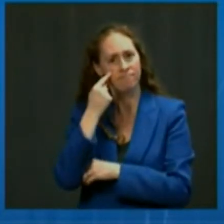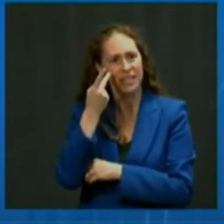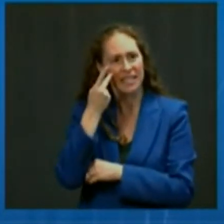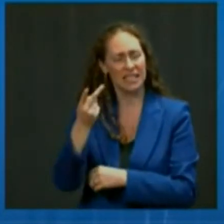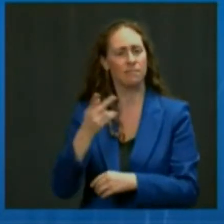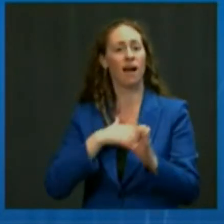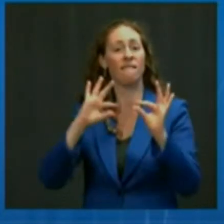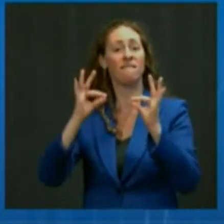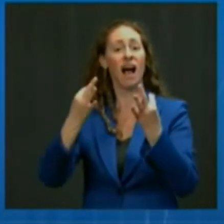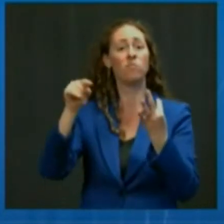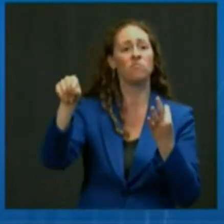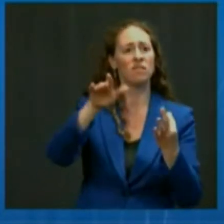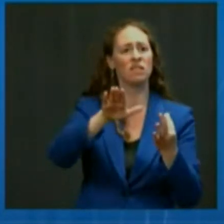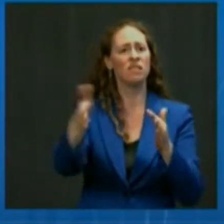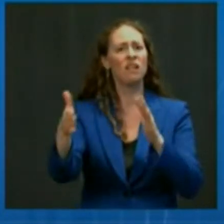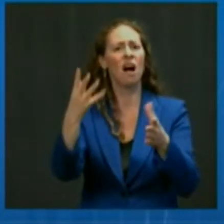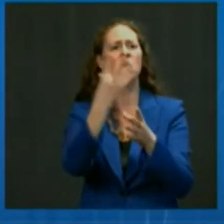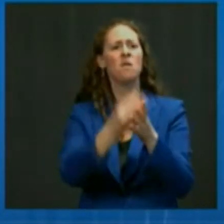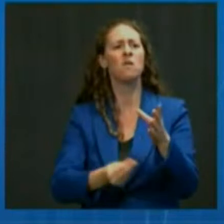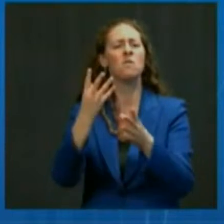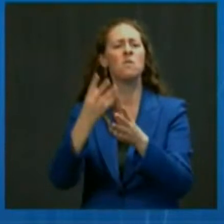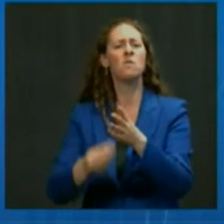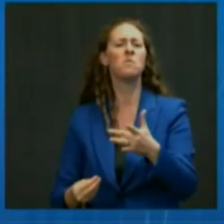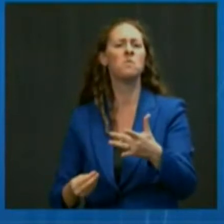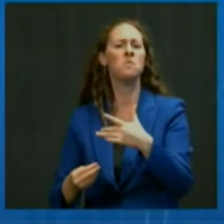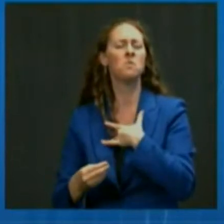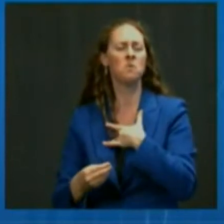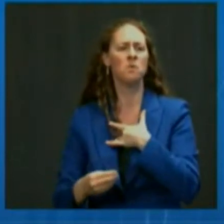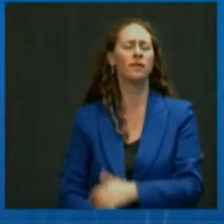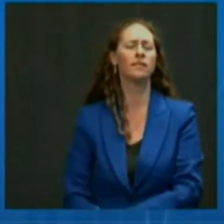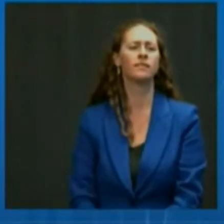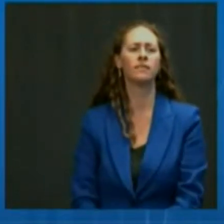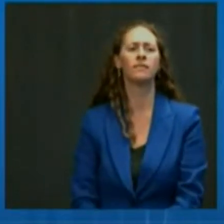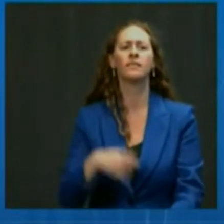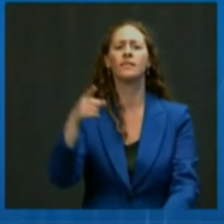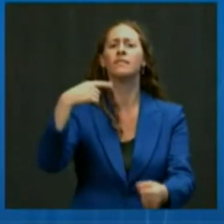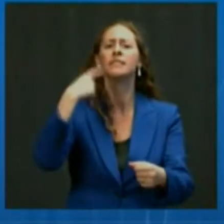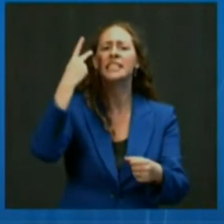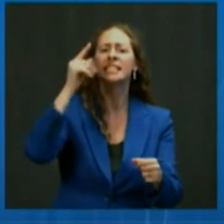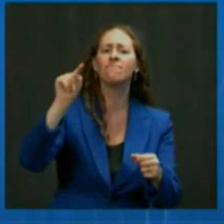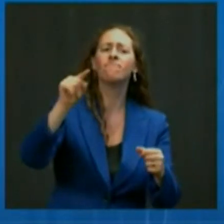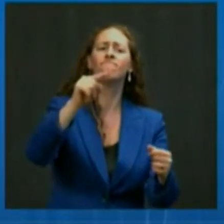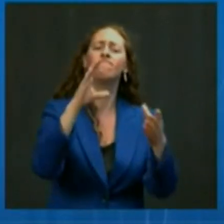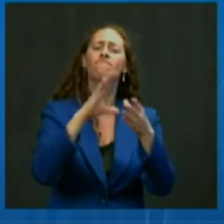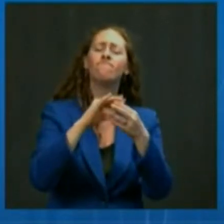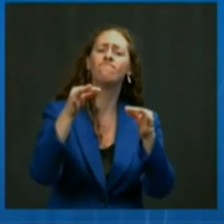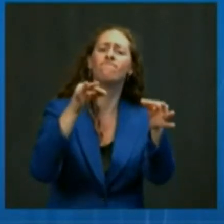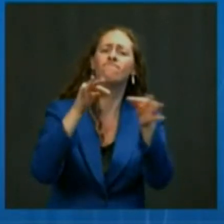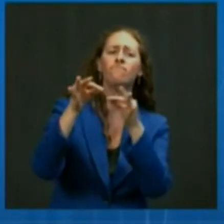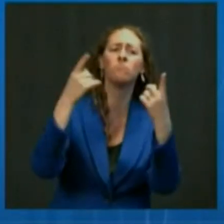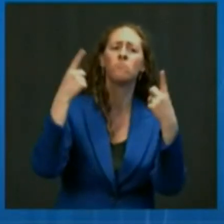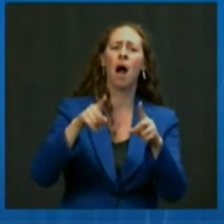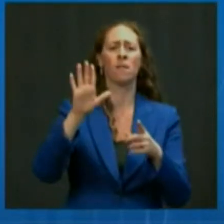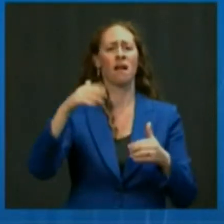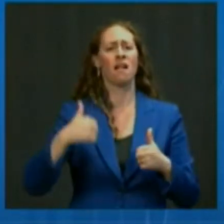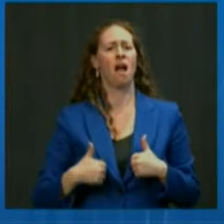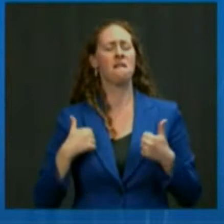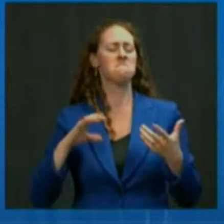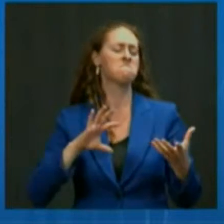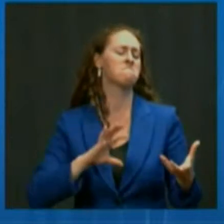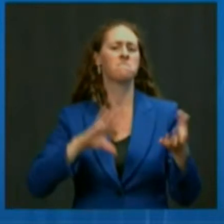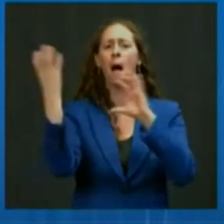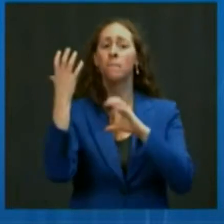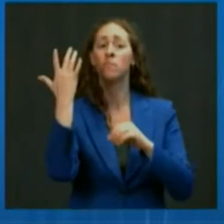day the stories of people whose lives have been upended and forever altered by COVID-19. The brave doctors and nurses